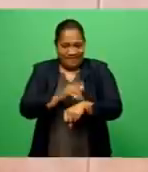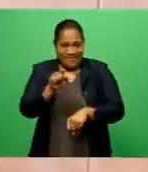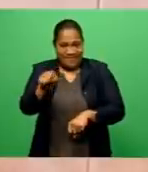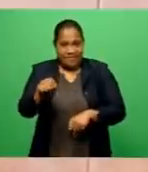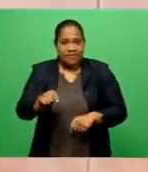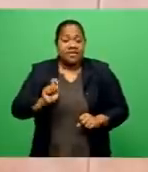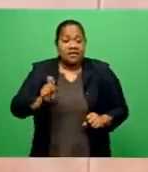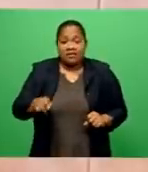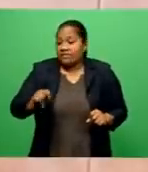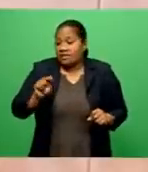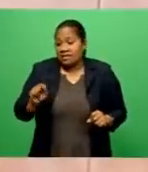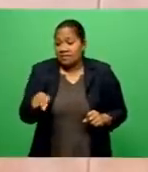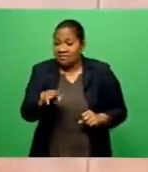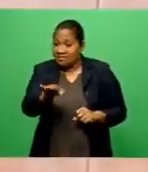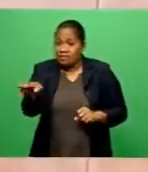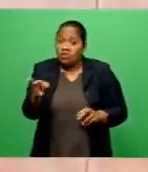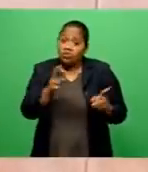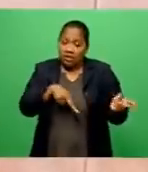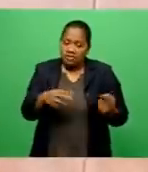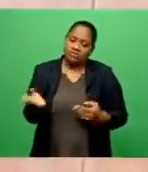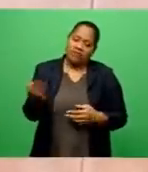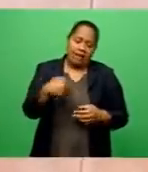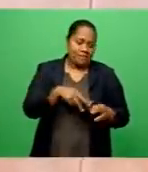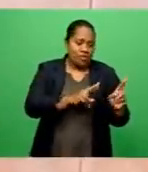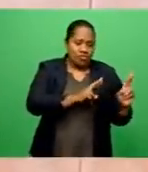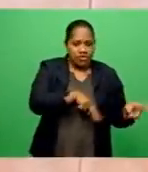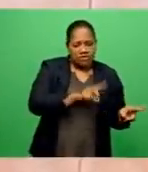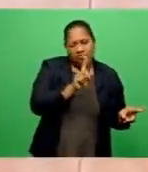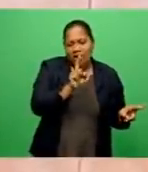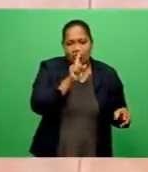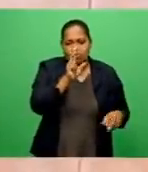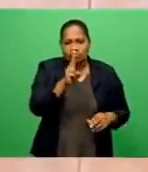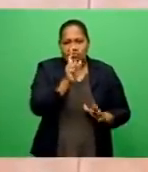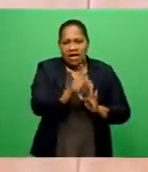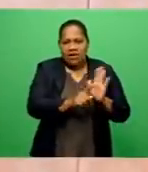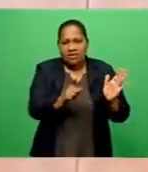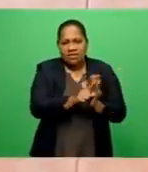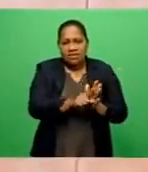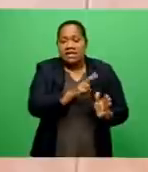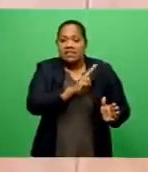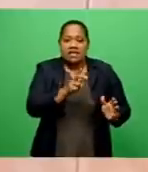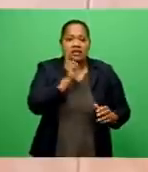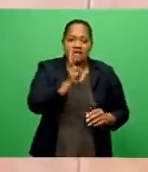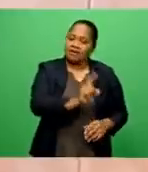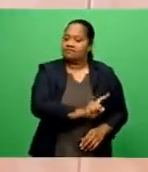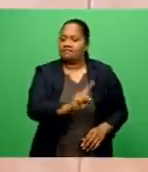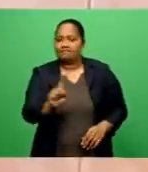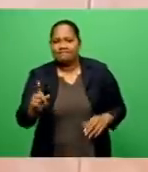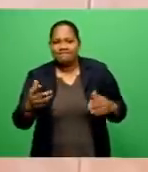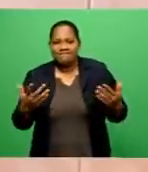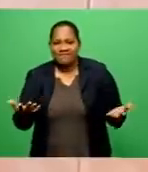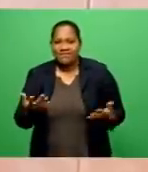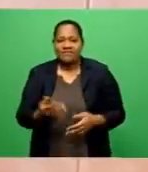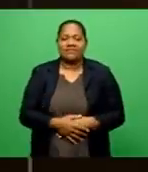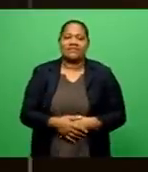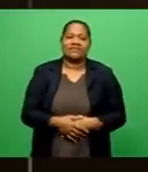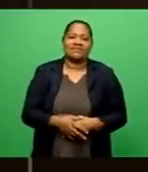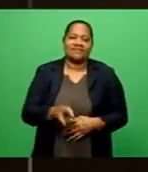need for them to rest, we'll rest them for 1 or 2 hours for 2 weeks, and then we'll get in fresh legs on the